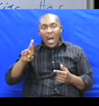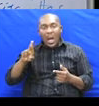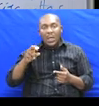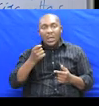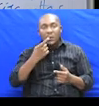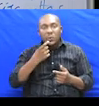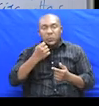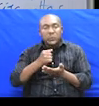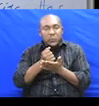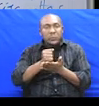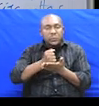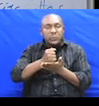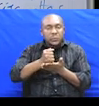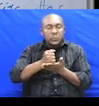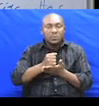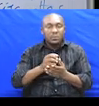butter,